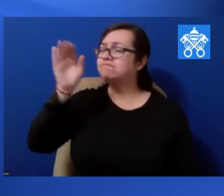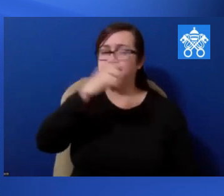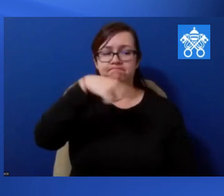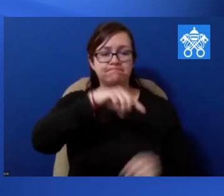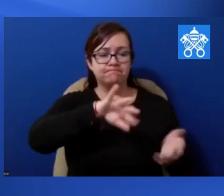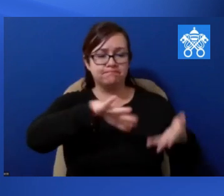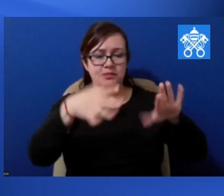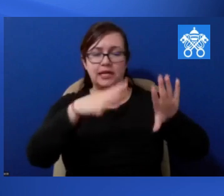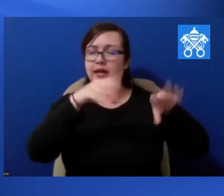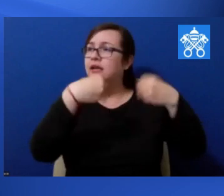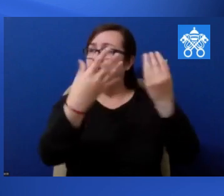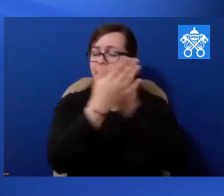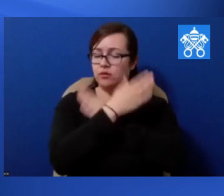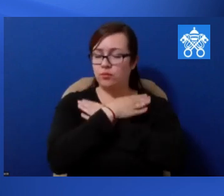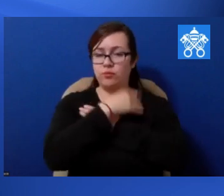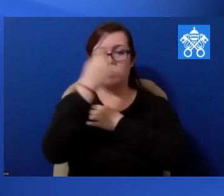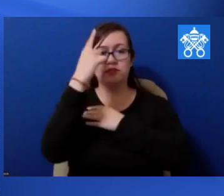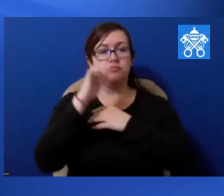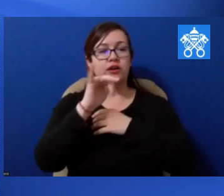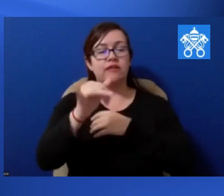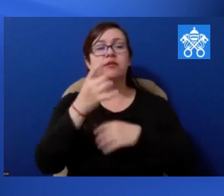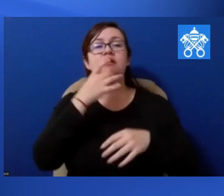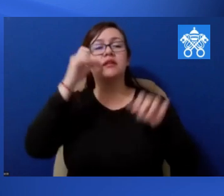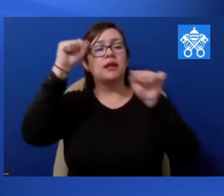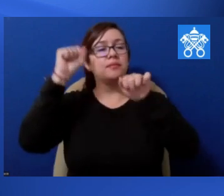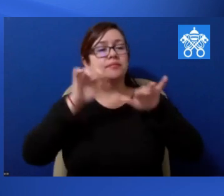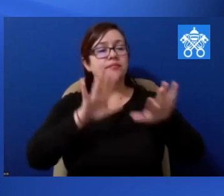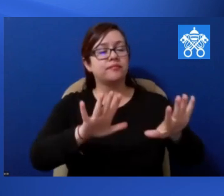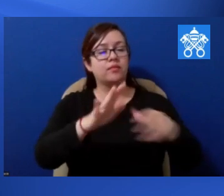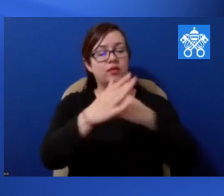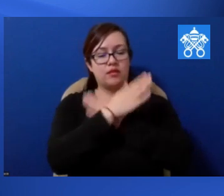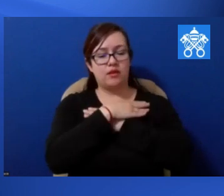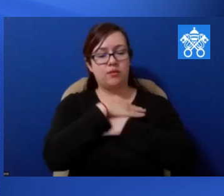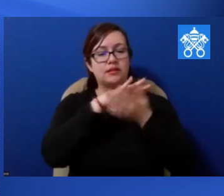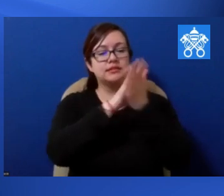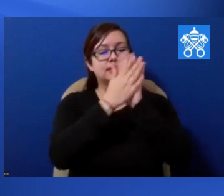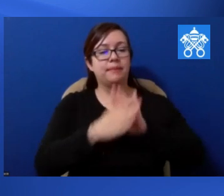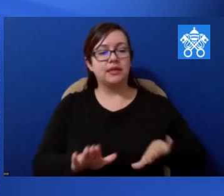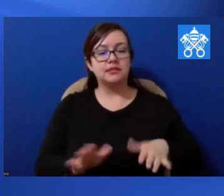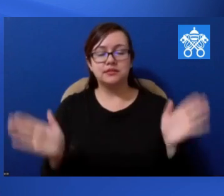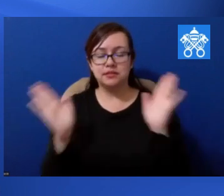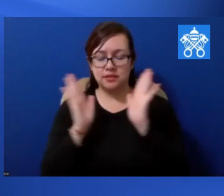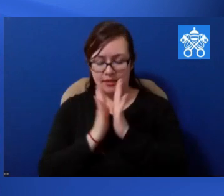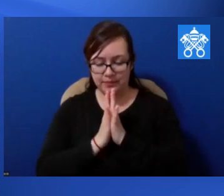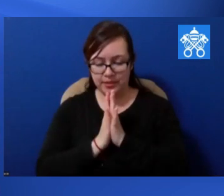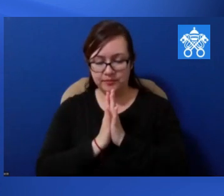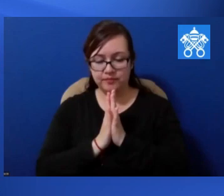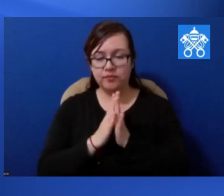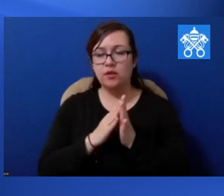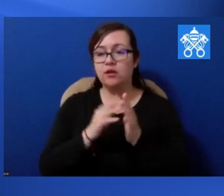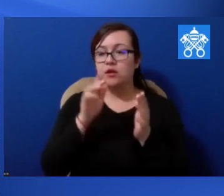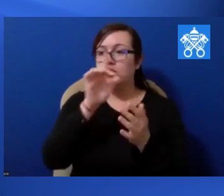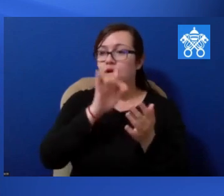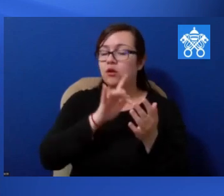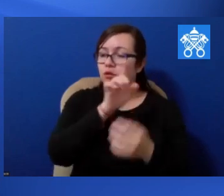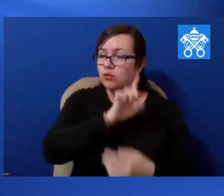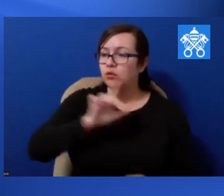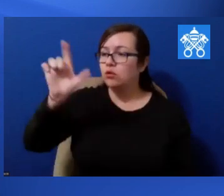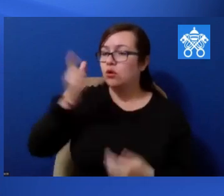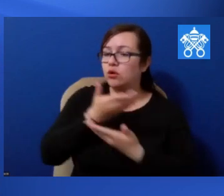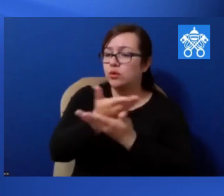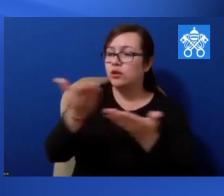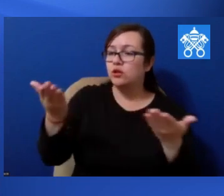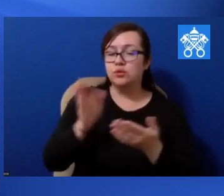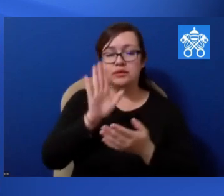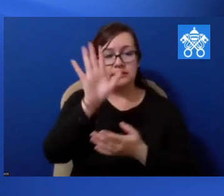Domine. Et lux perpetua luce a teis. Requiescant in pace. Amen. Sit nomen Domini benedictum.